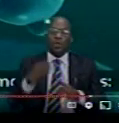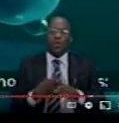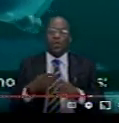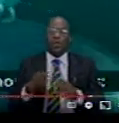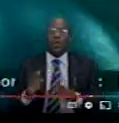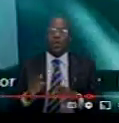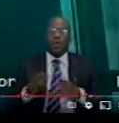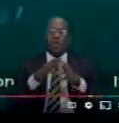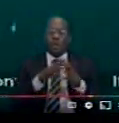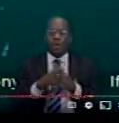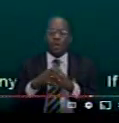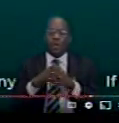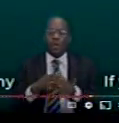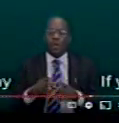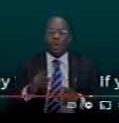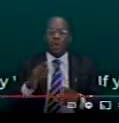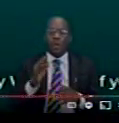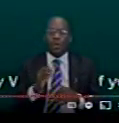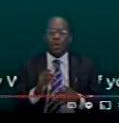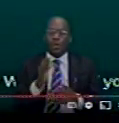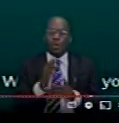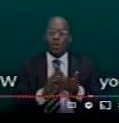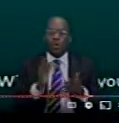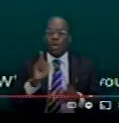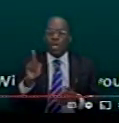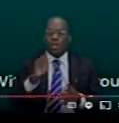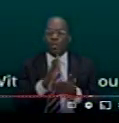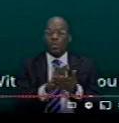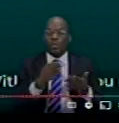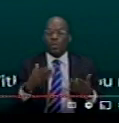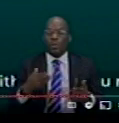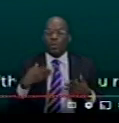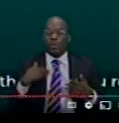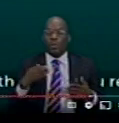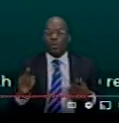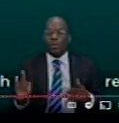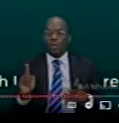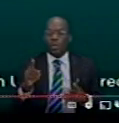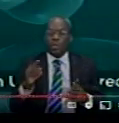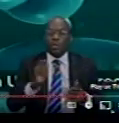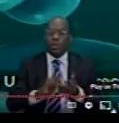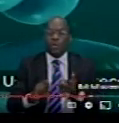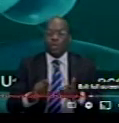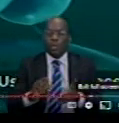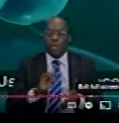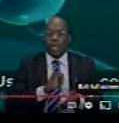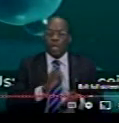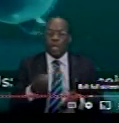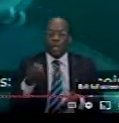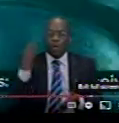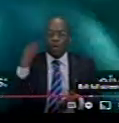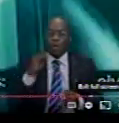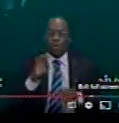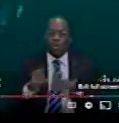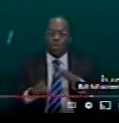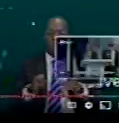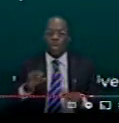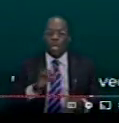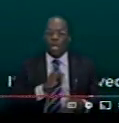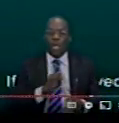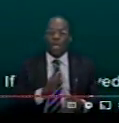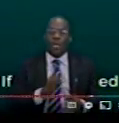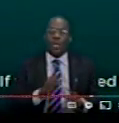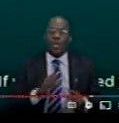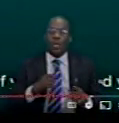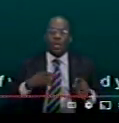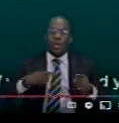where Sonny Oye wrote, "I was working out at the gym. Suddenly, I hurt my back. It